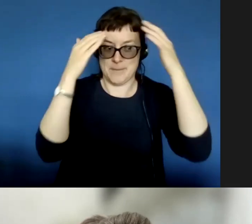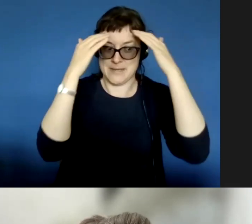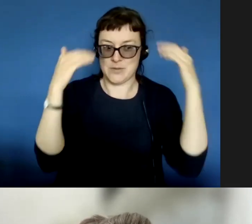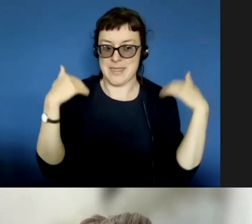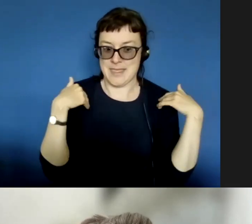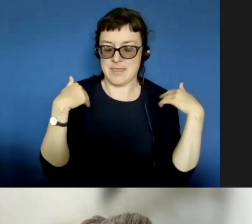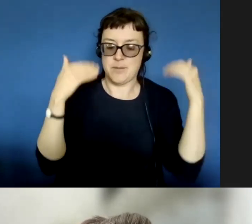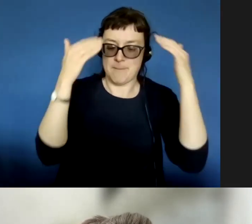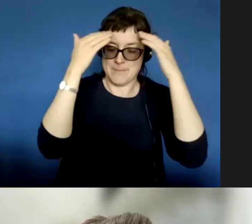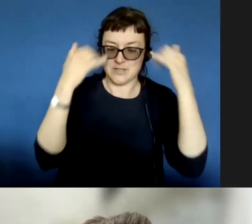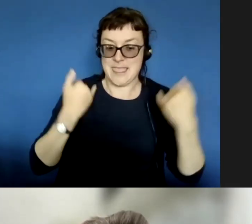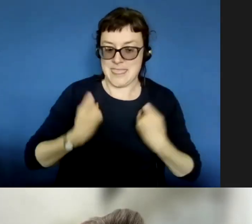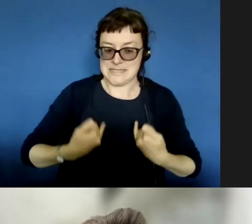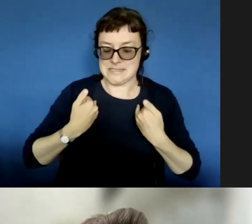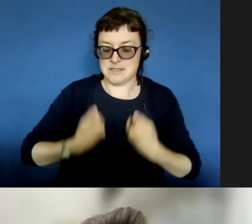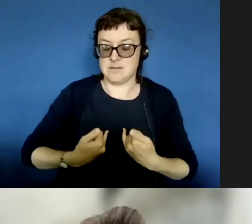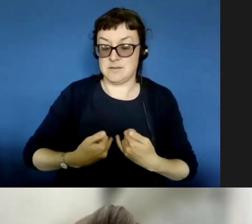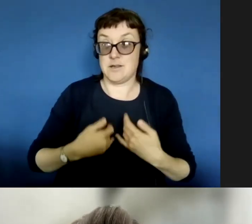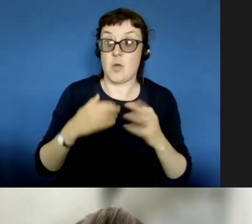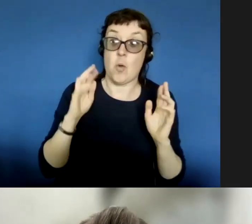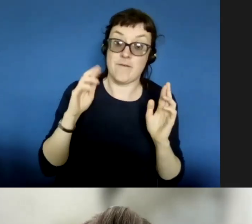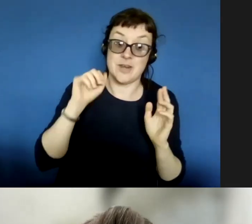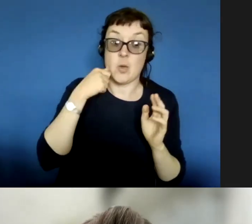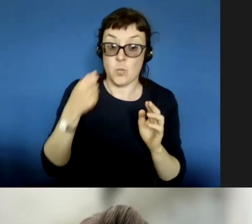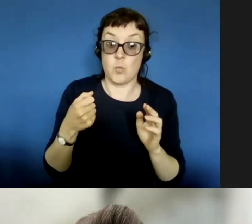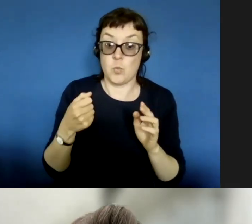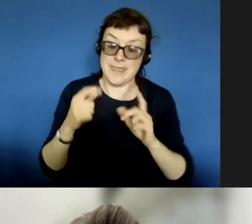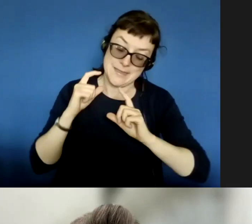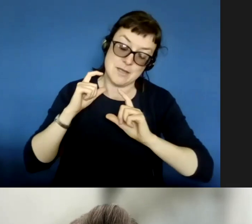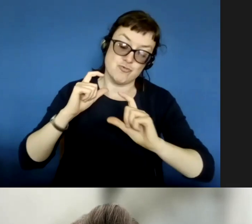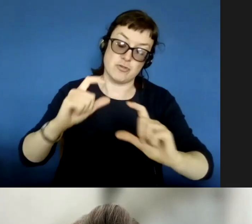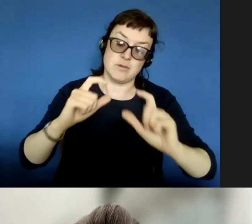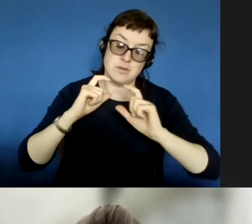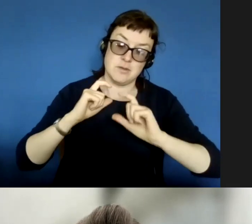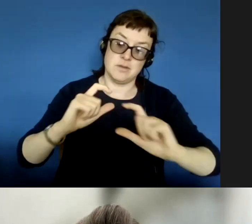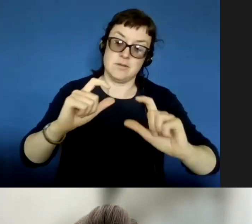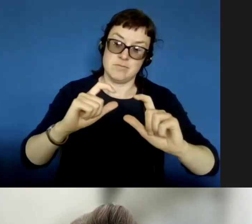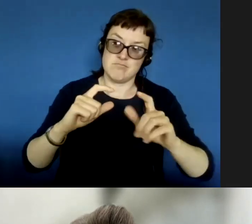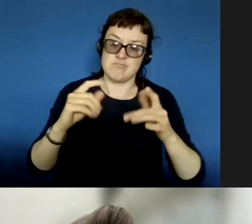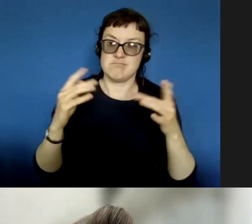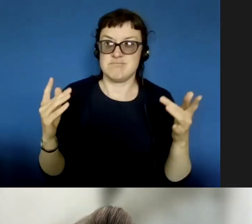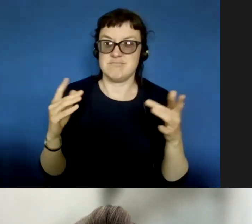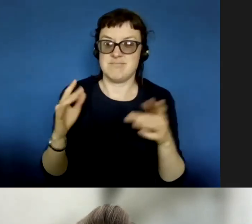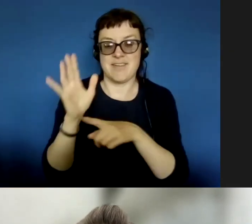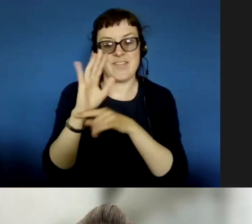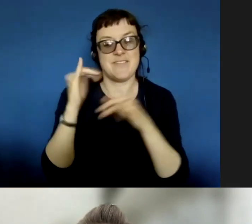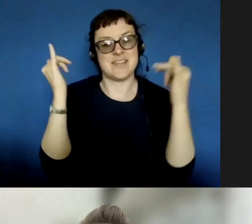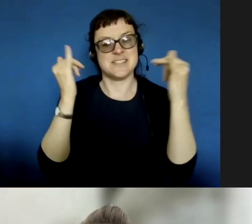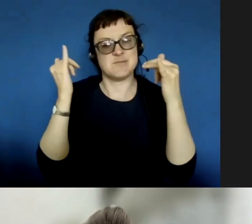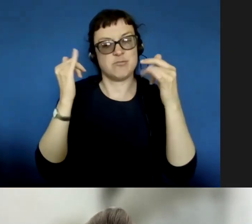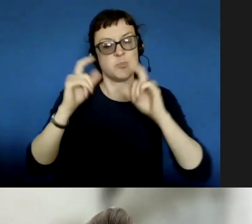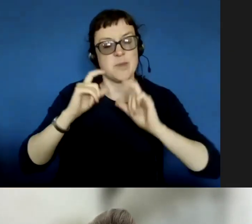and mental illness. And hopefully that's actually going to continue as a little film festival.